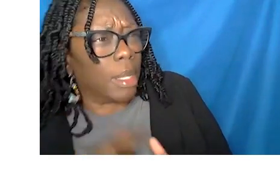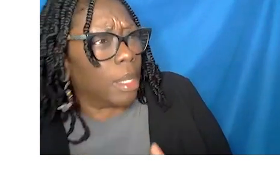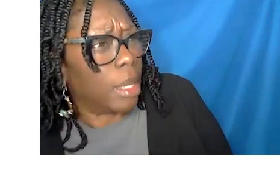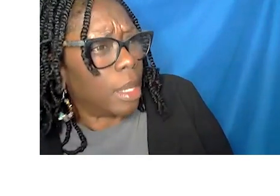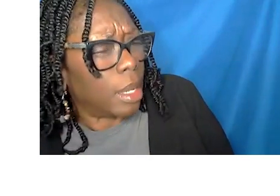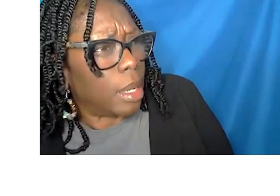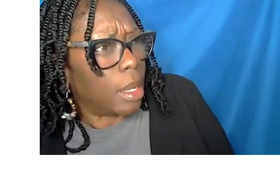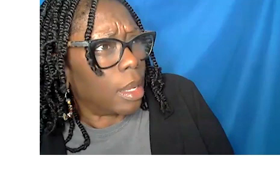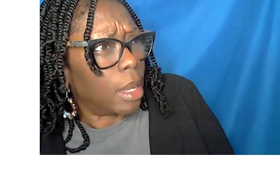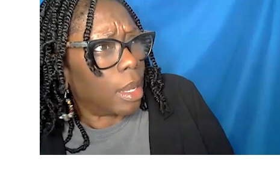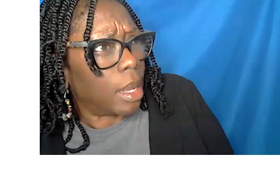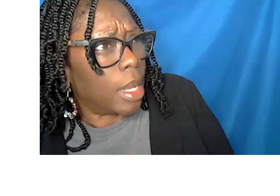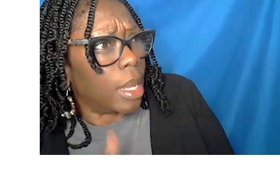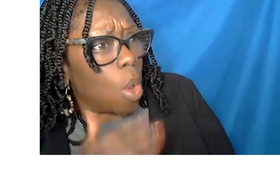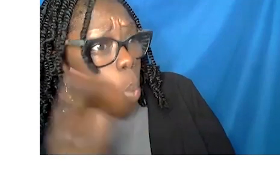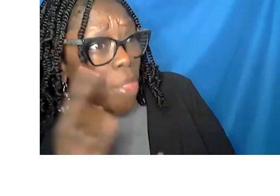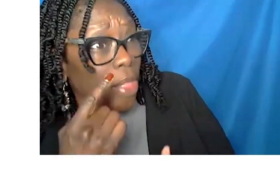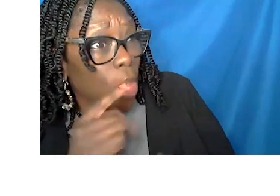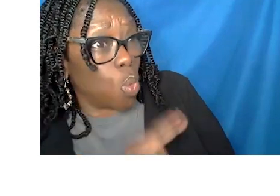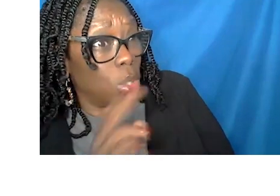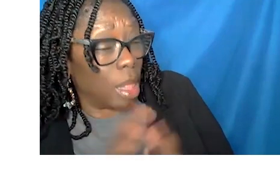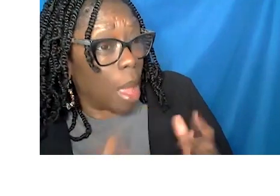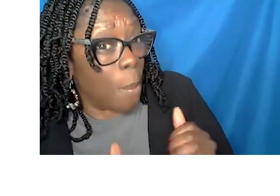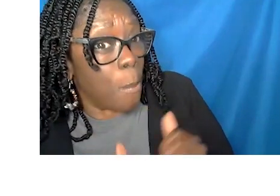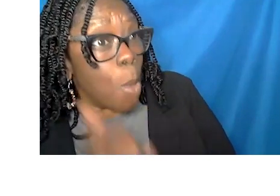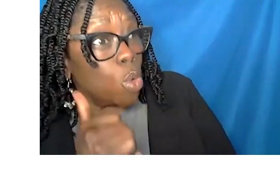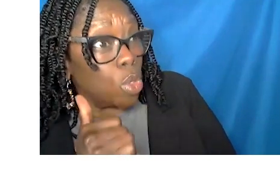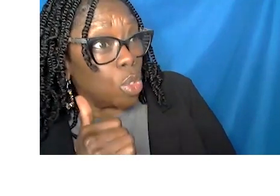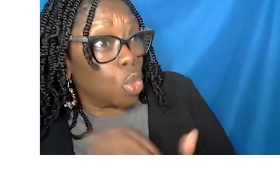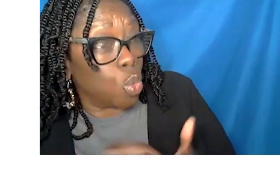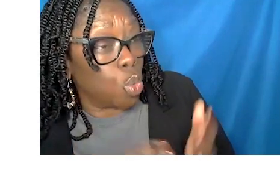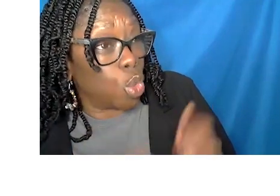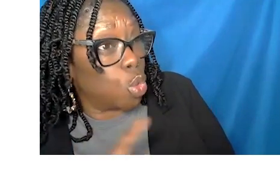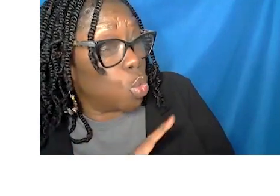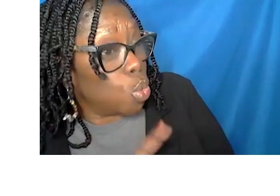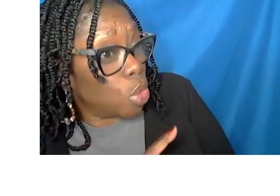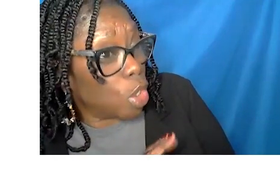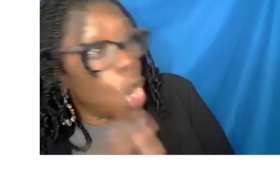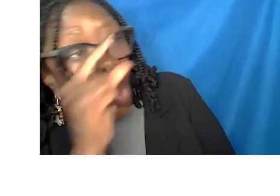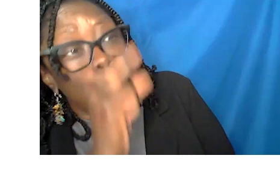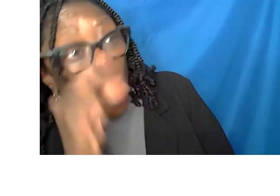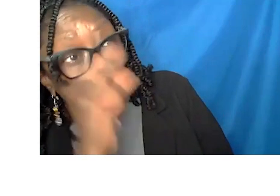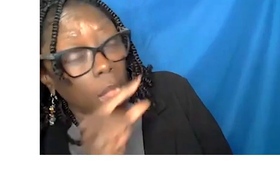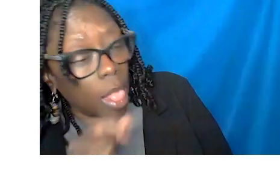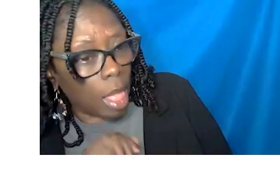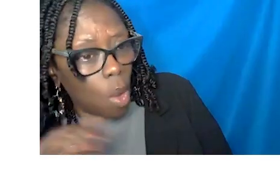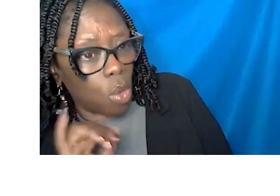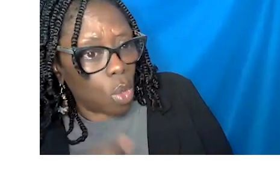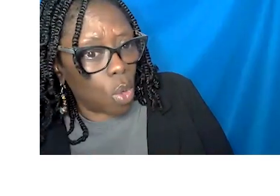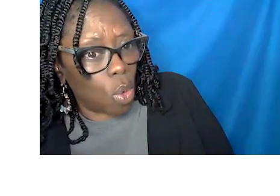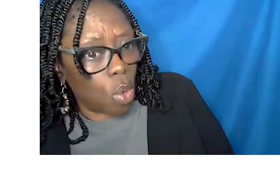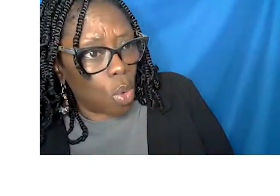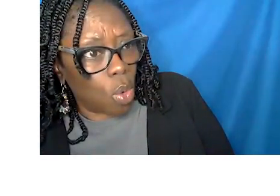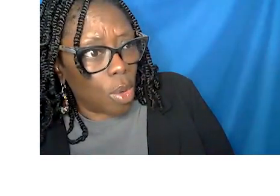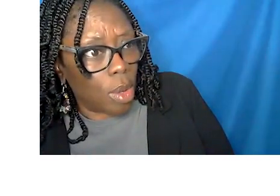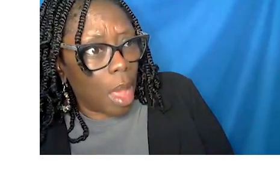one that they hear about all the time. But I'll bet that a lot of students are using Google and being a whole lot more than they think